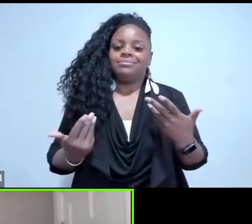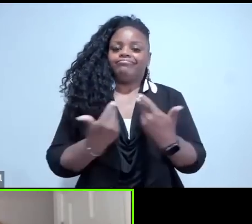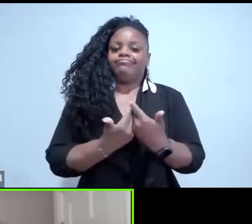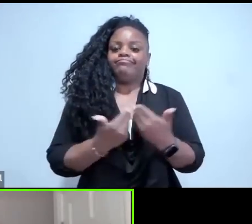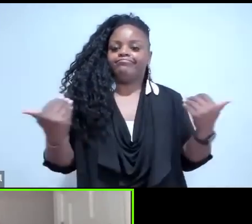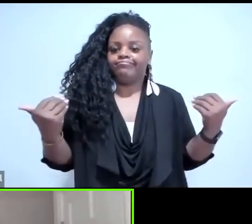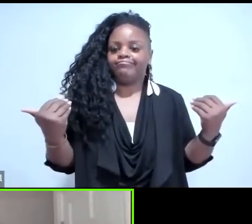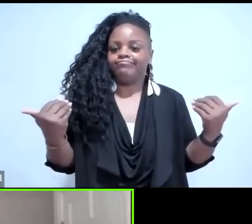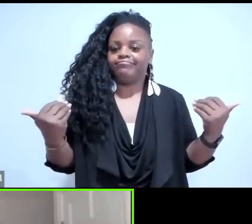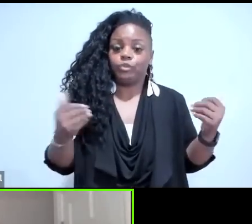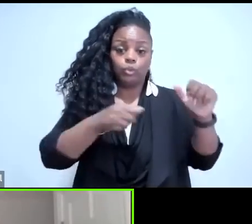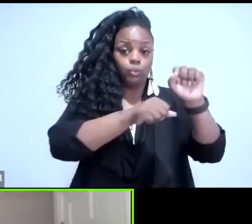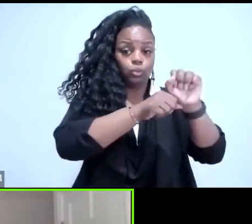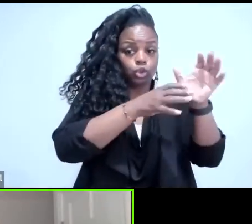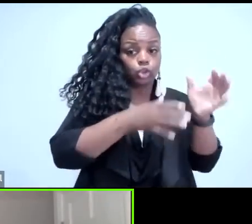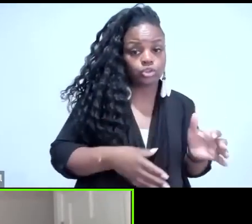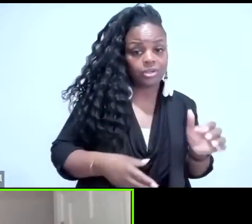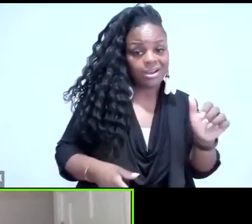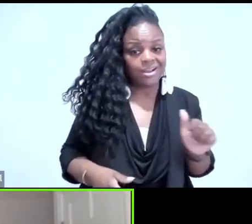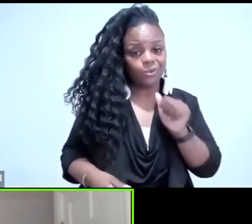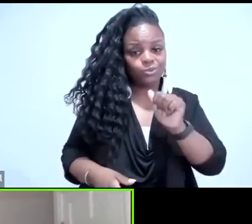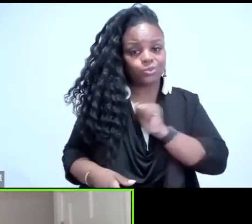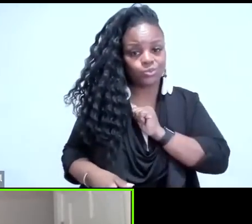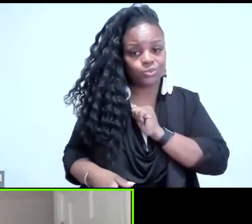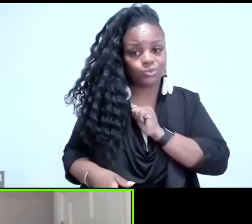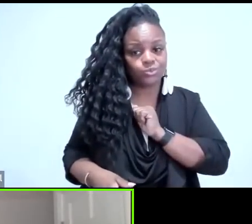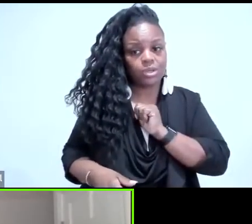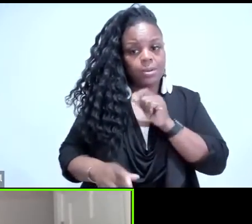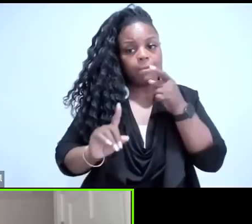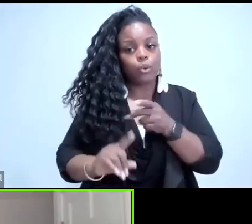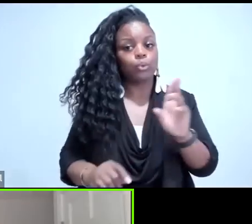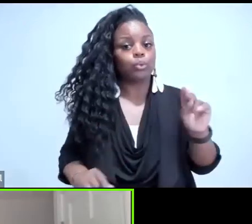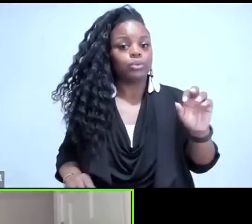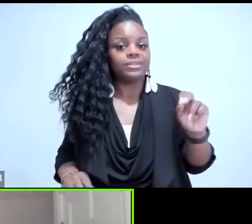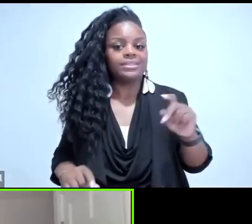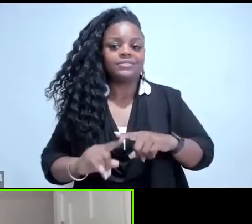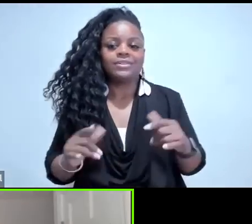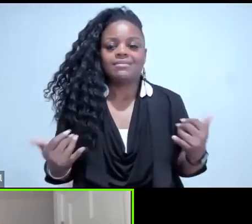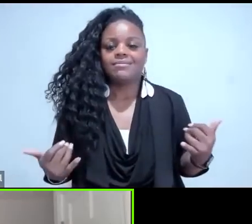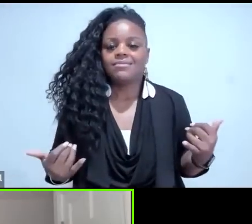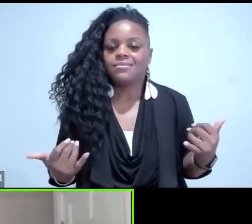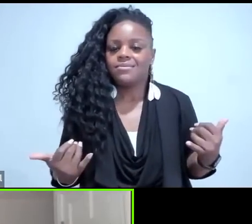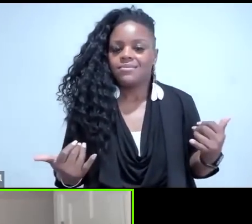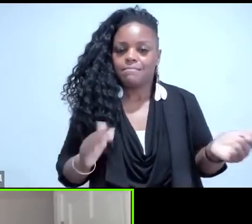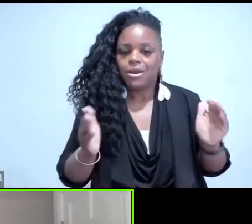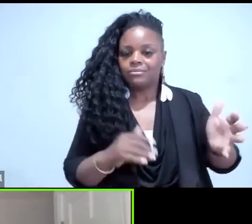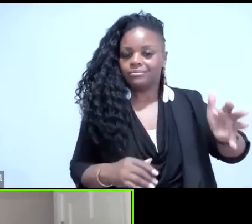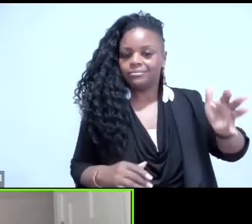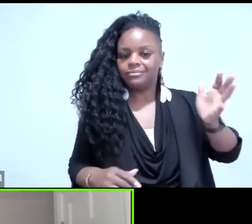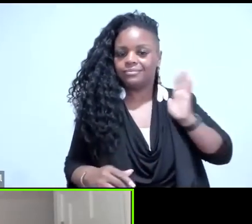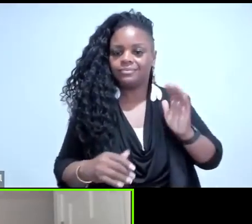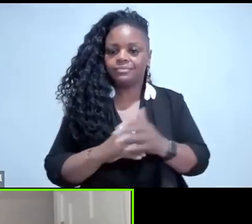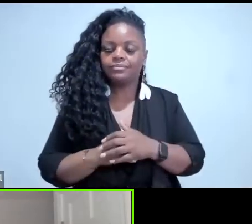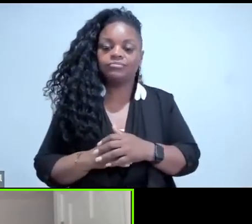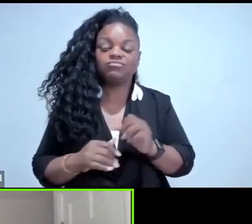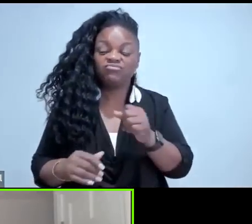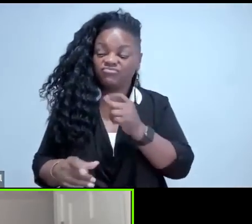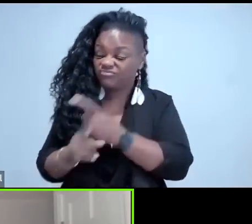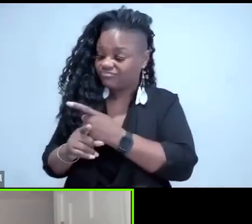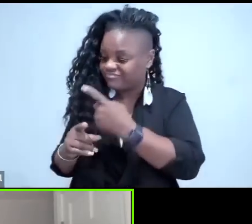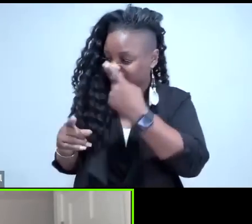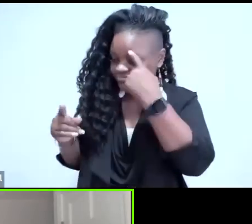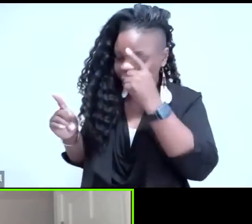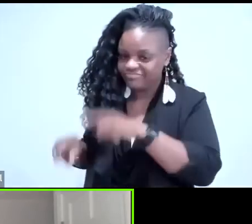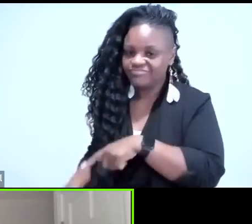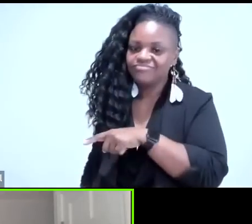That's absolutely right, Harold. And first, let me just say what a pleasure and an honor to take part in this discussion. But as I